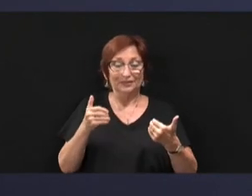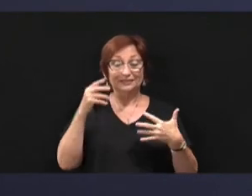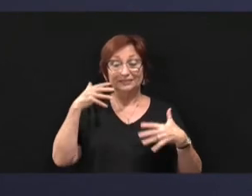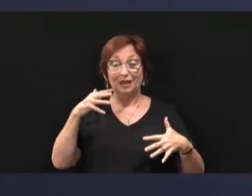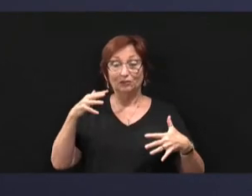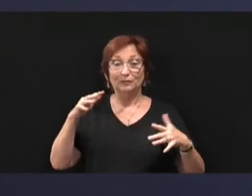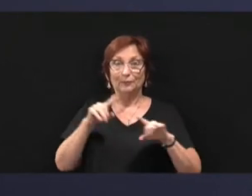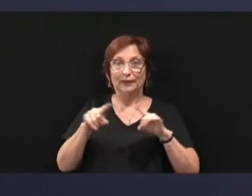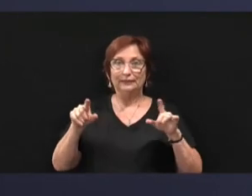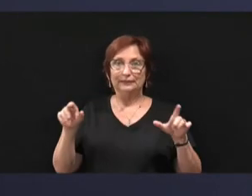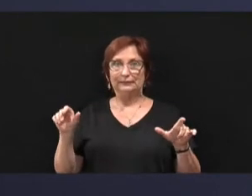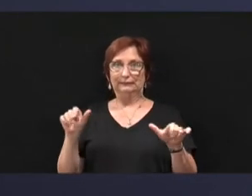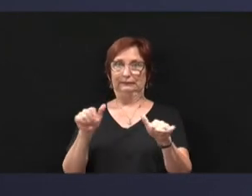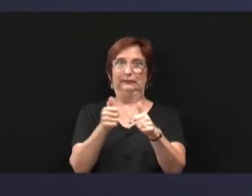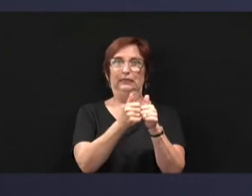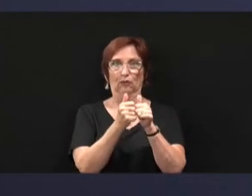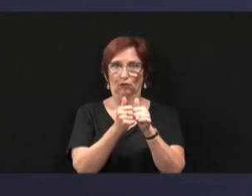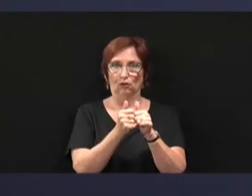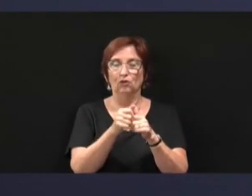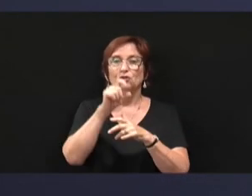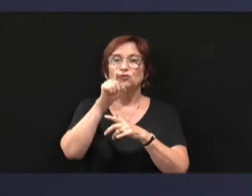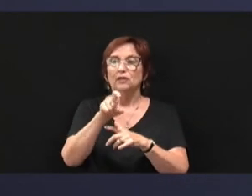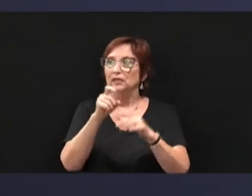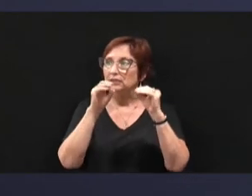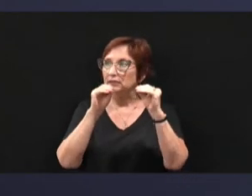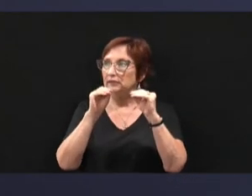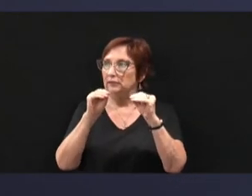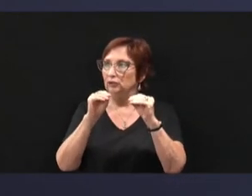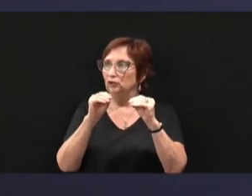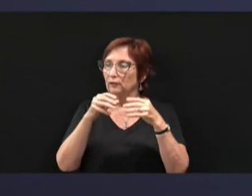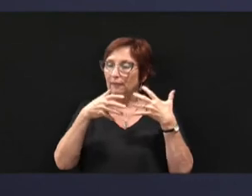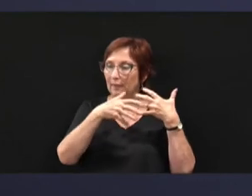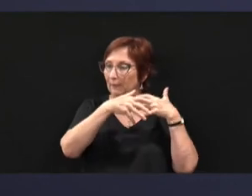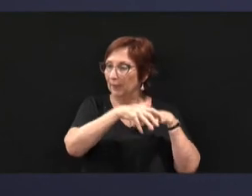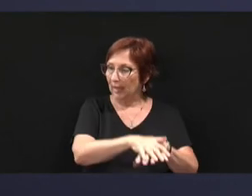You need to teach the blends